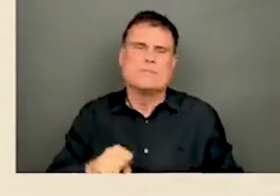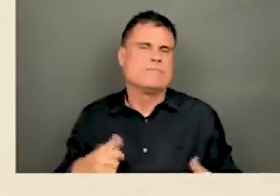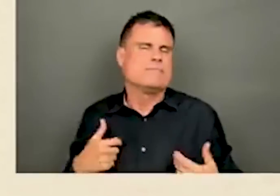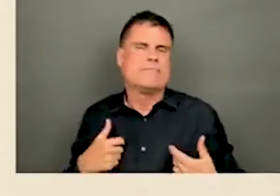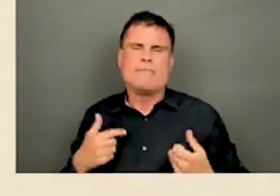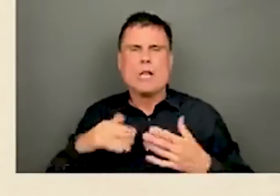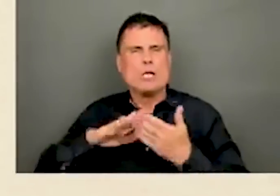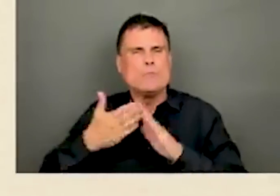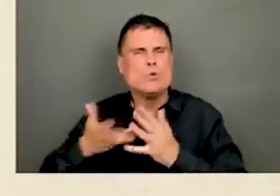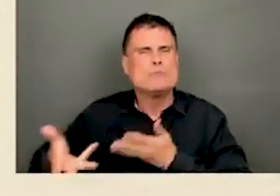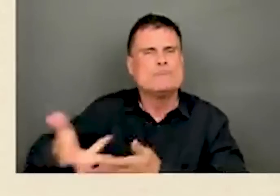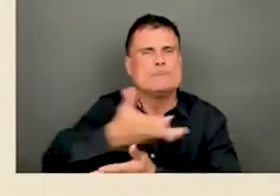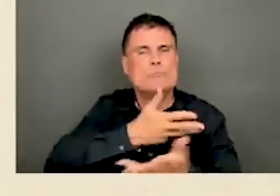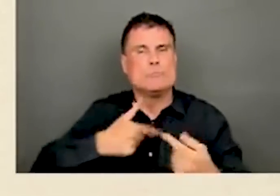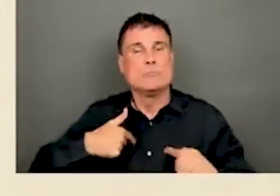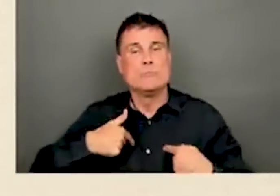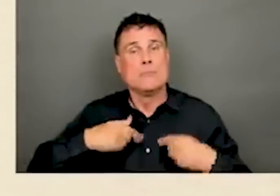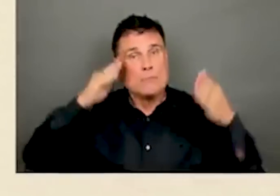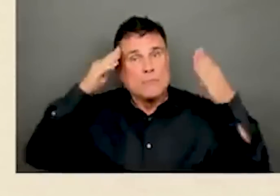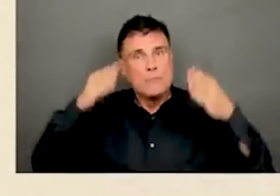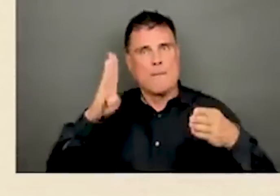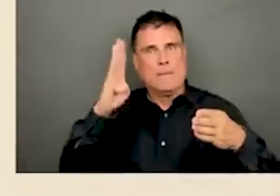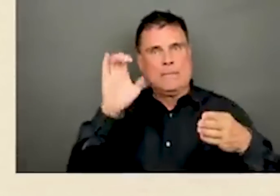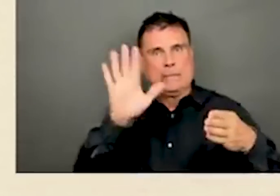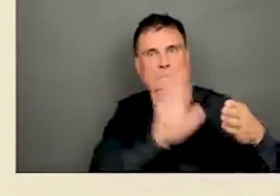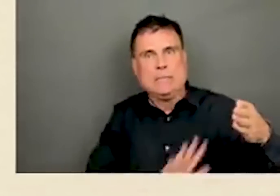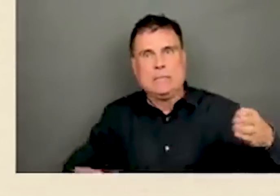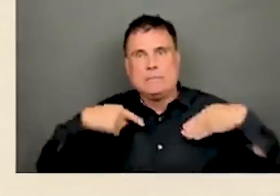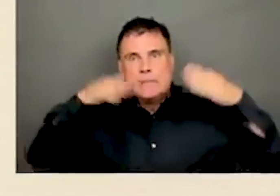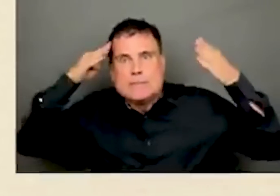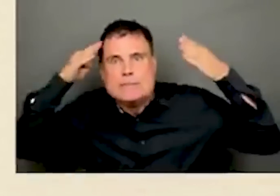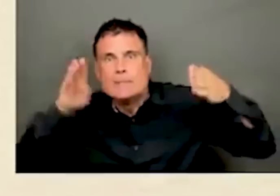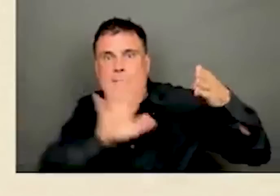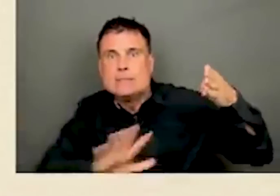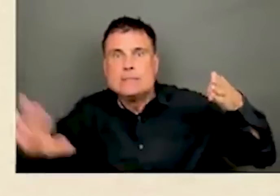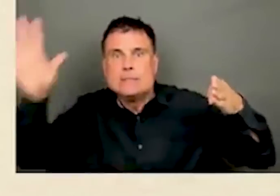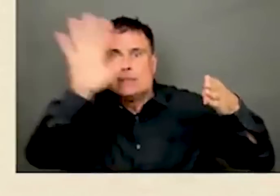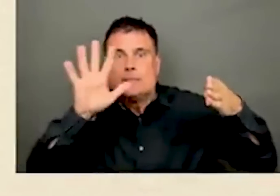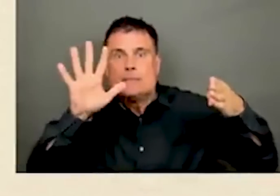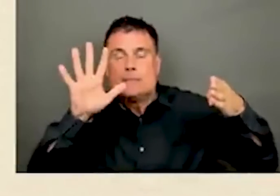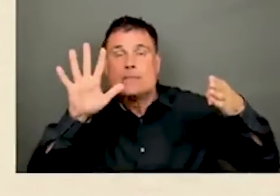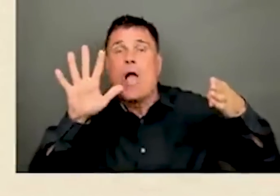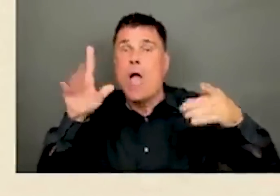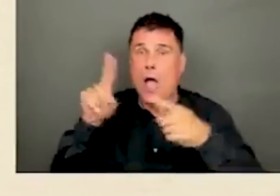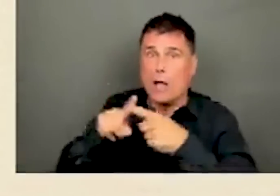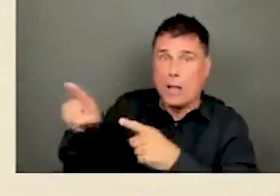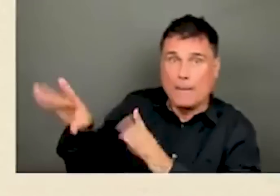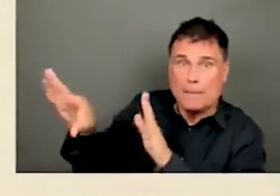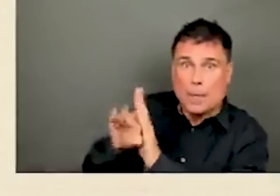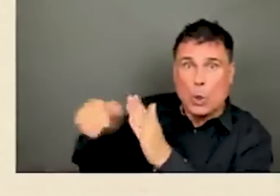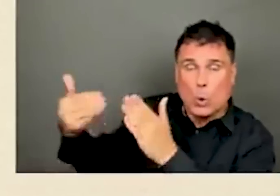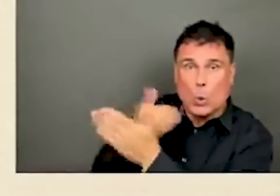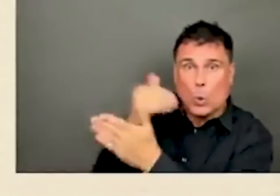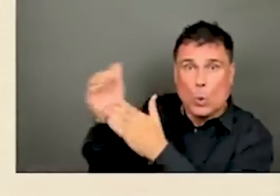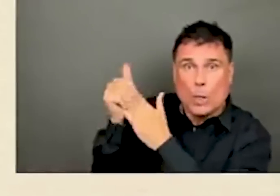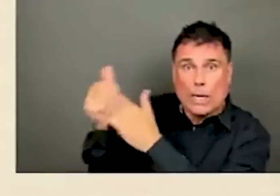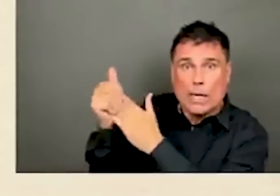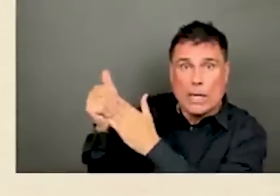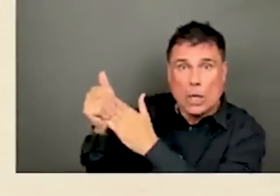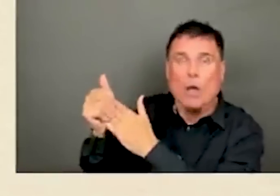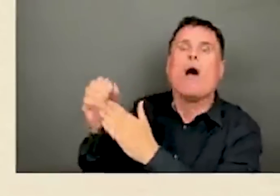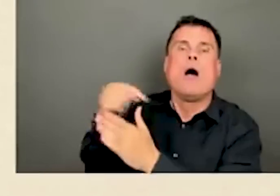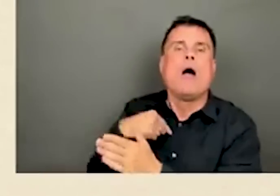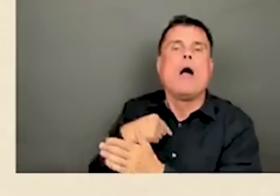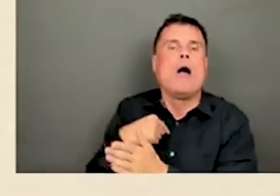the province. Once a leader is selected, I'm going to continue on as a member of the legislature, and so I can connect